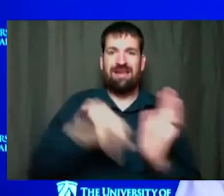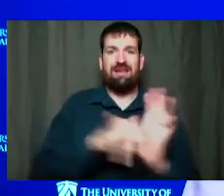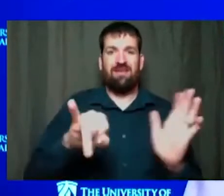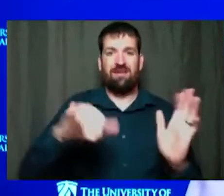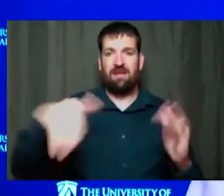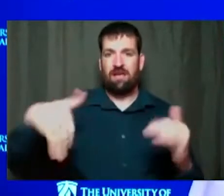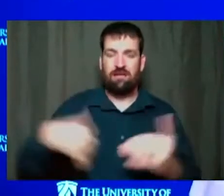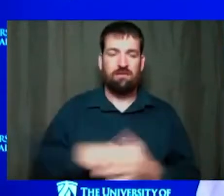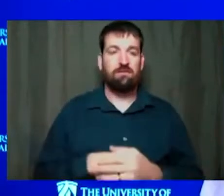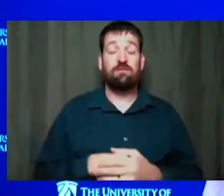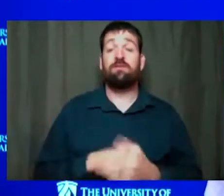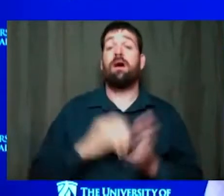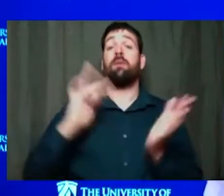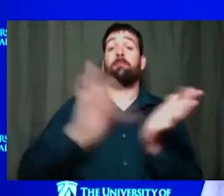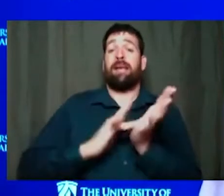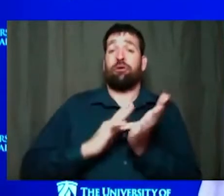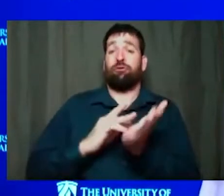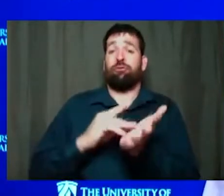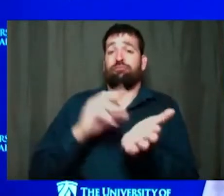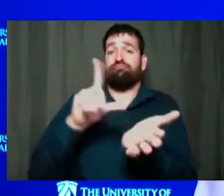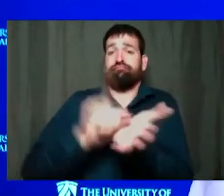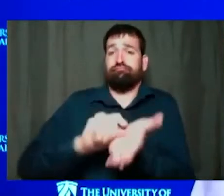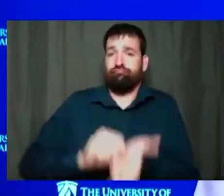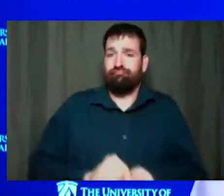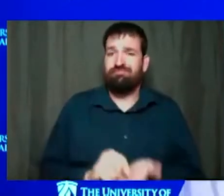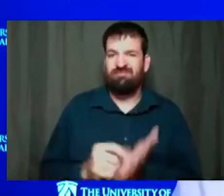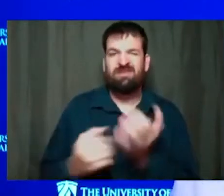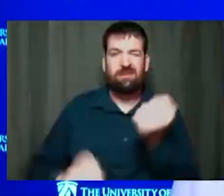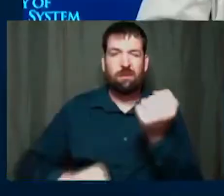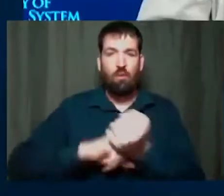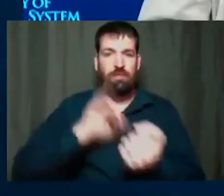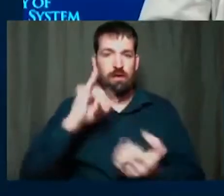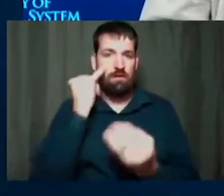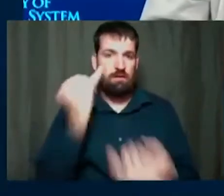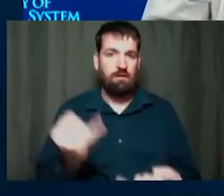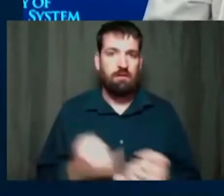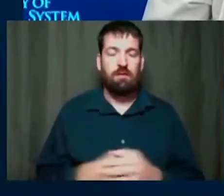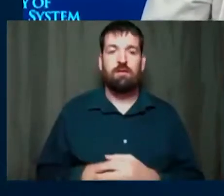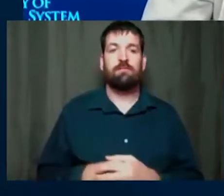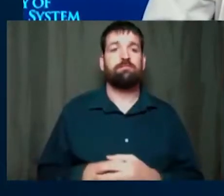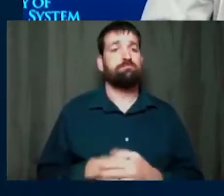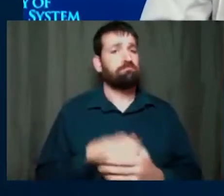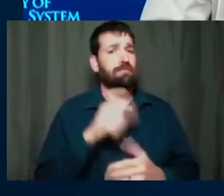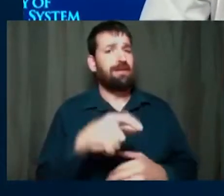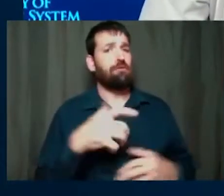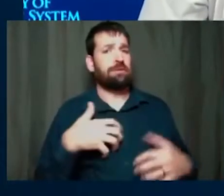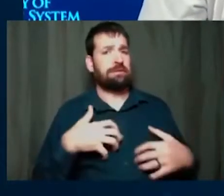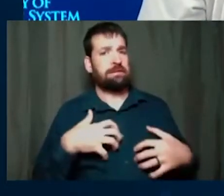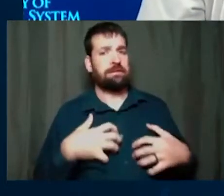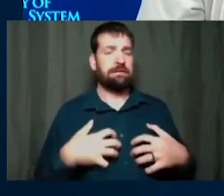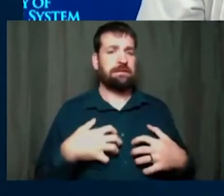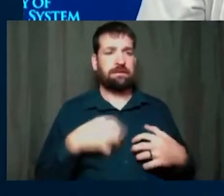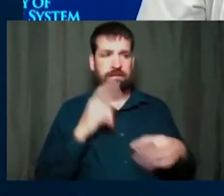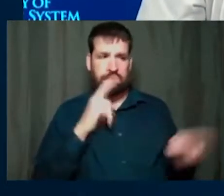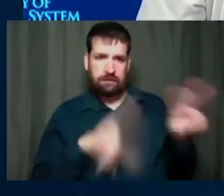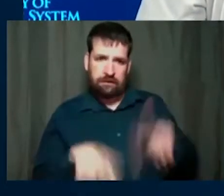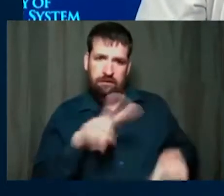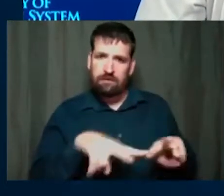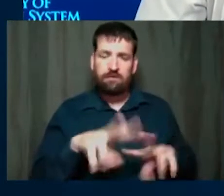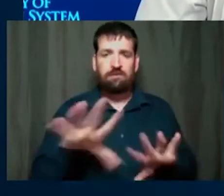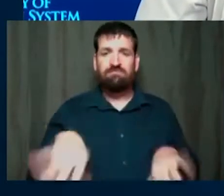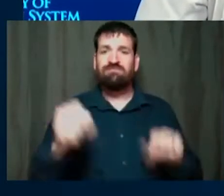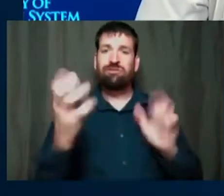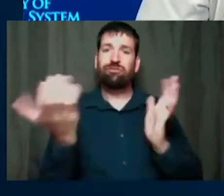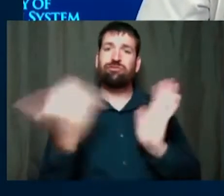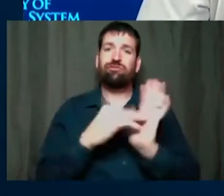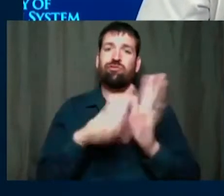literature continues to support that. So. And I think we have to be wary, and you're watching some areas resume at mask mandates again because of the